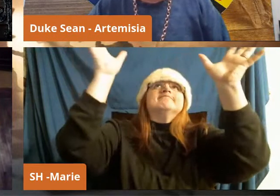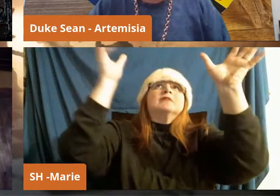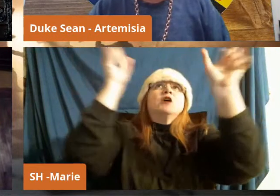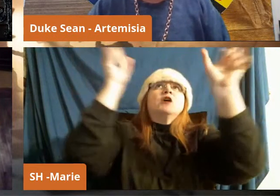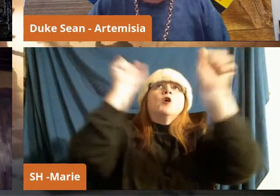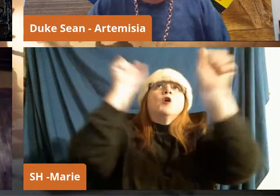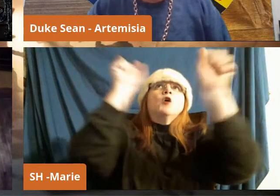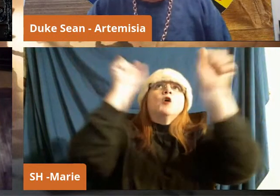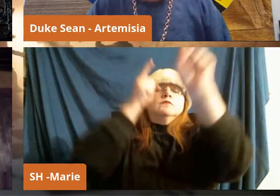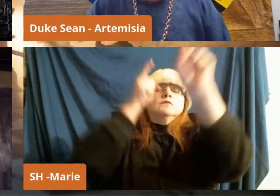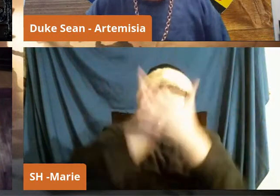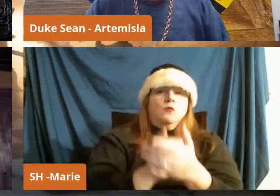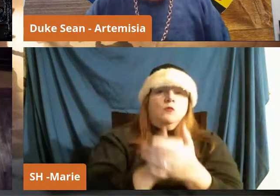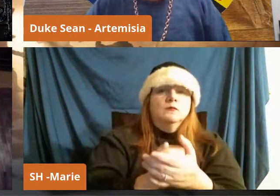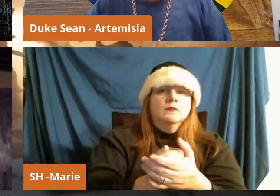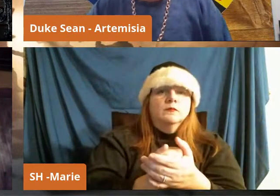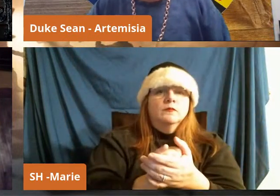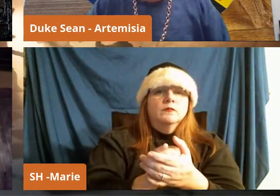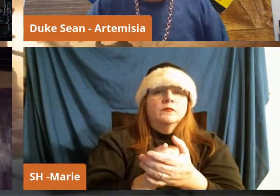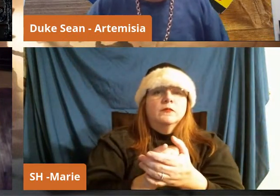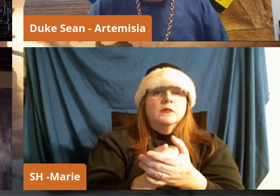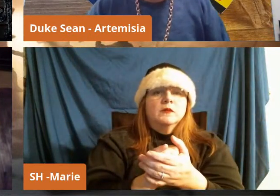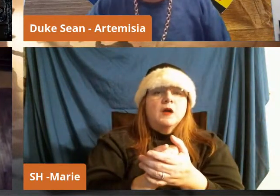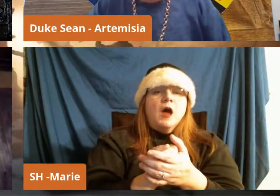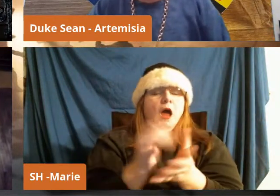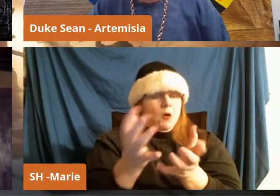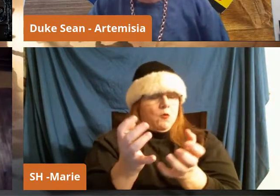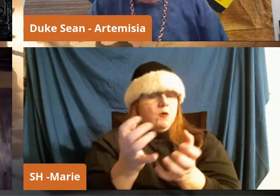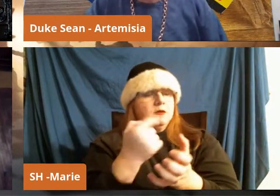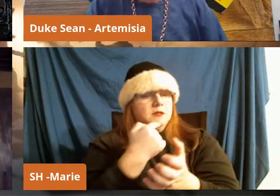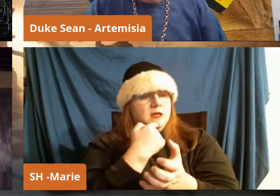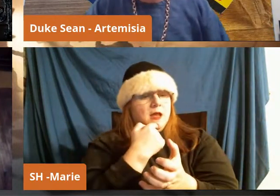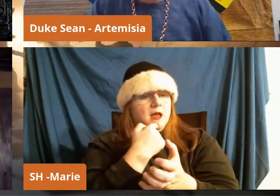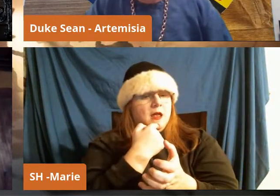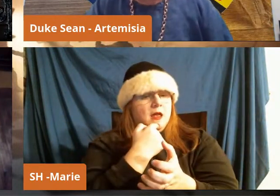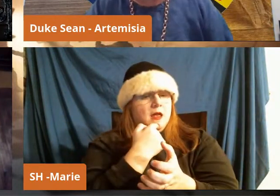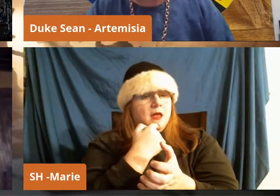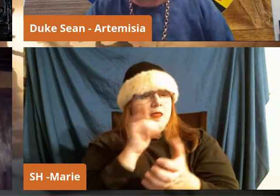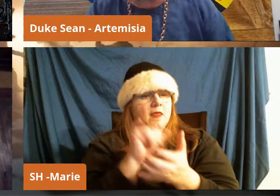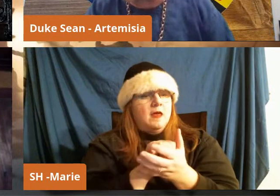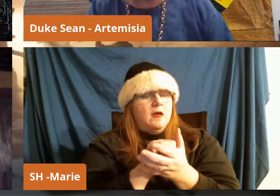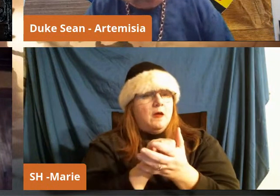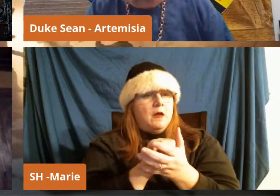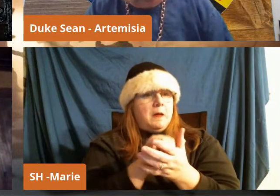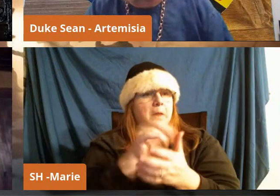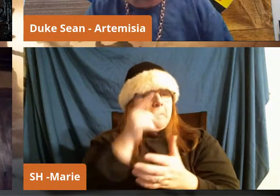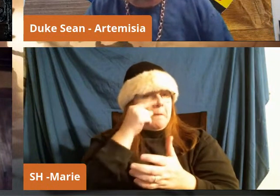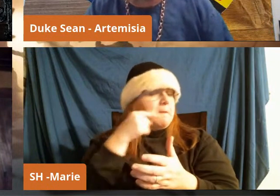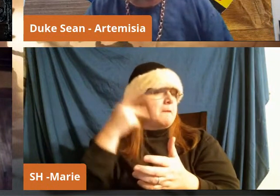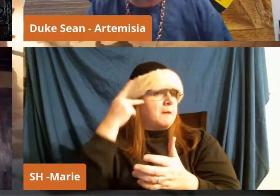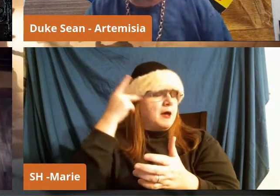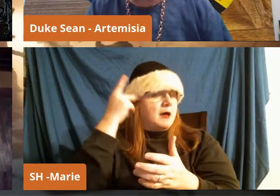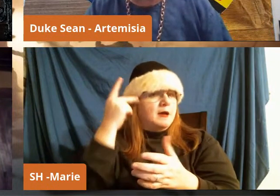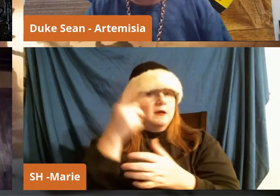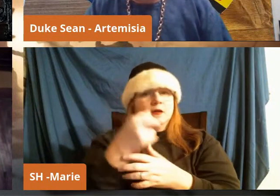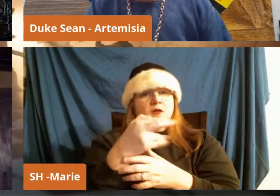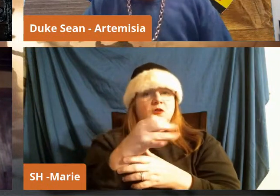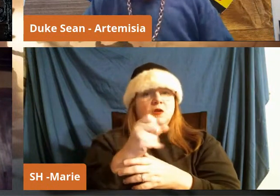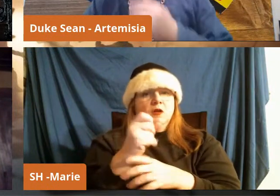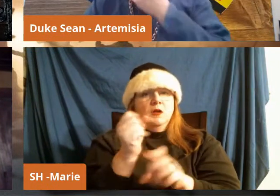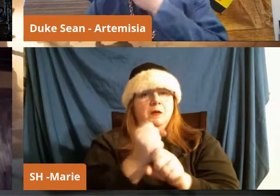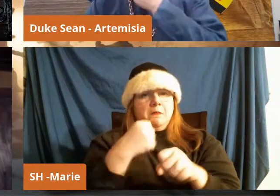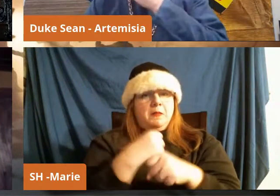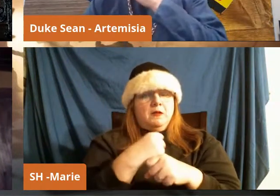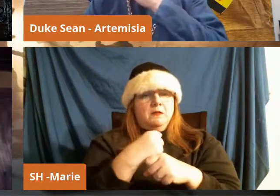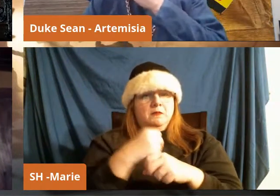it. Yeah. One bit at a time. Though I will say that there was a Pennsic where Sir John Theophilus and I built a